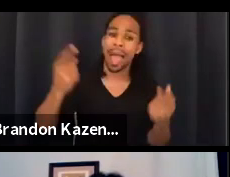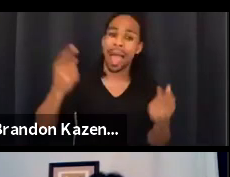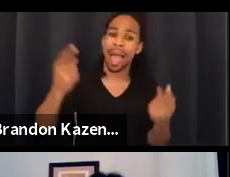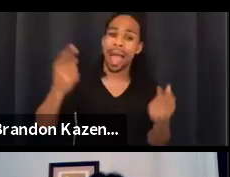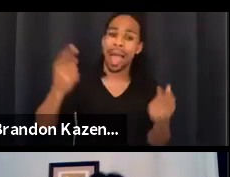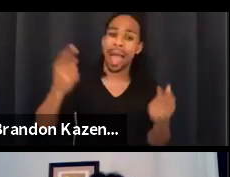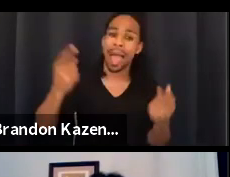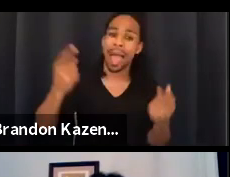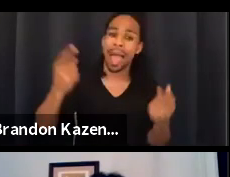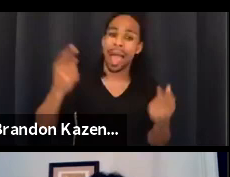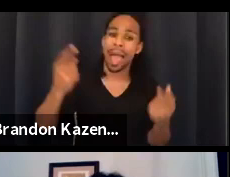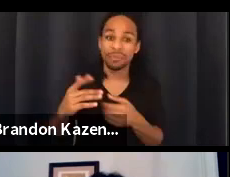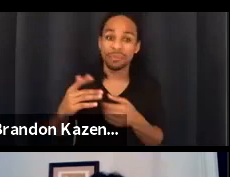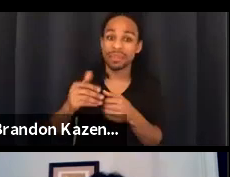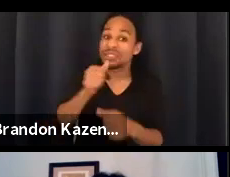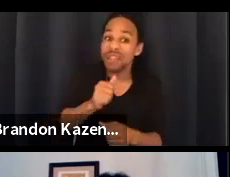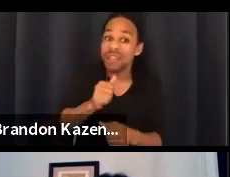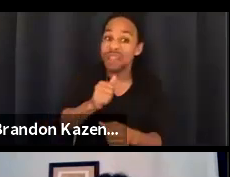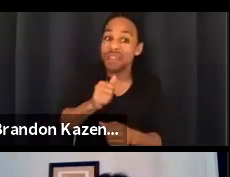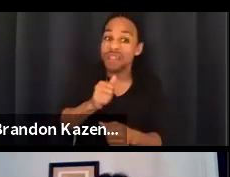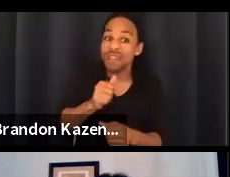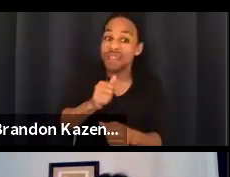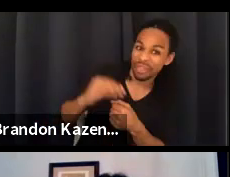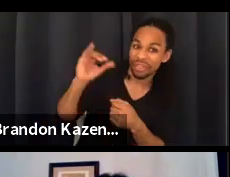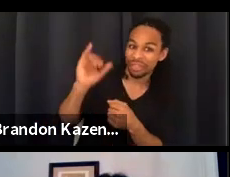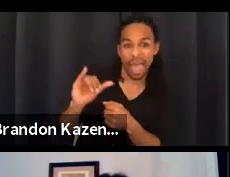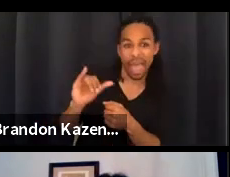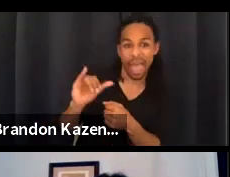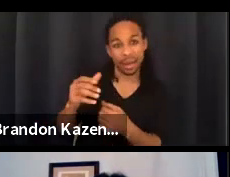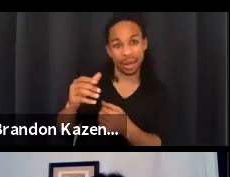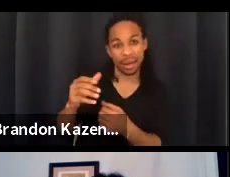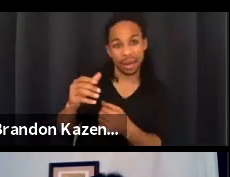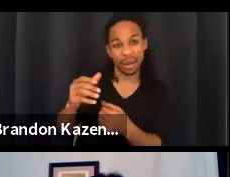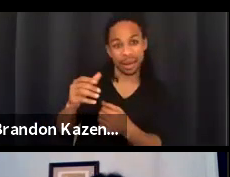how can we still be honest and transparent